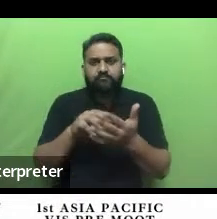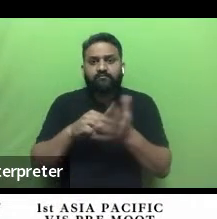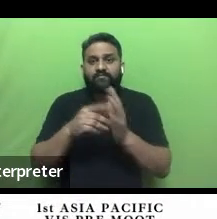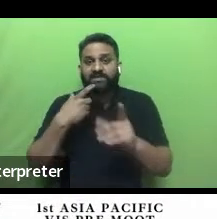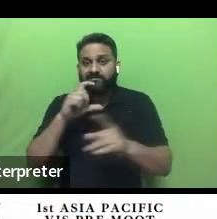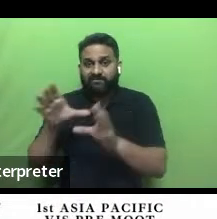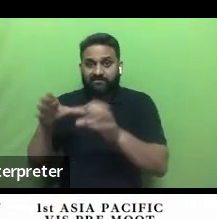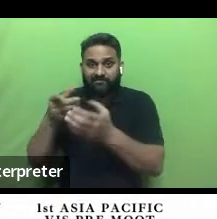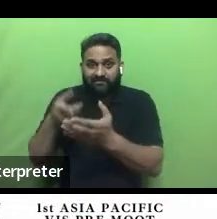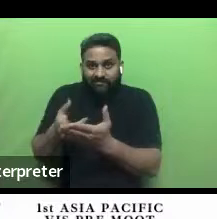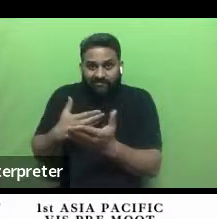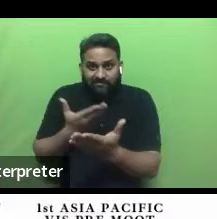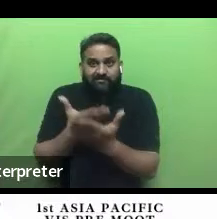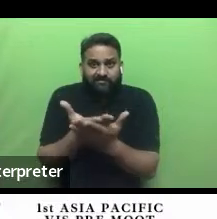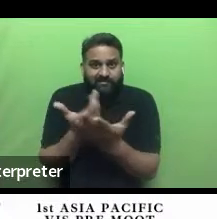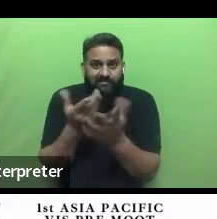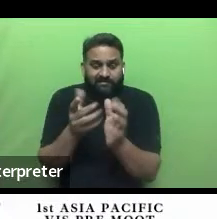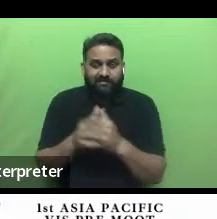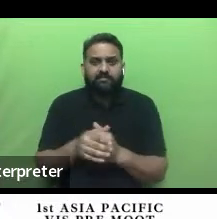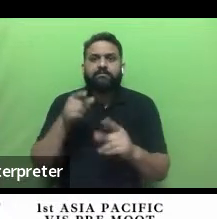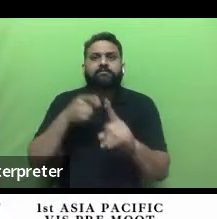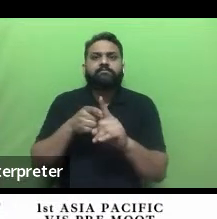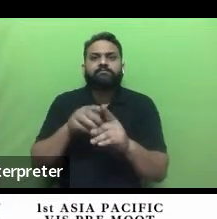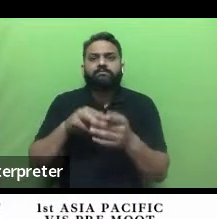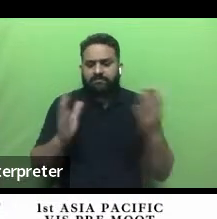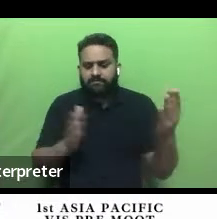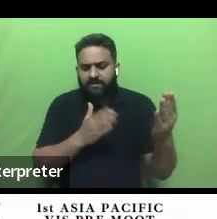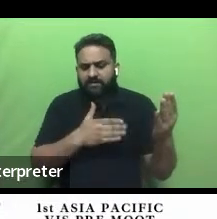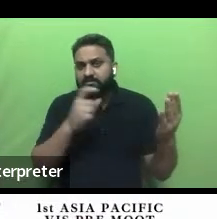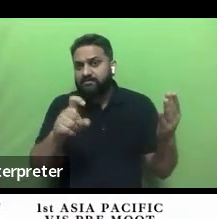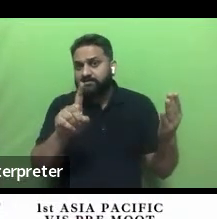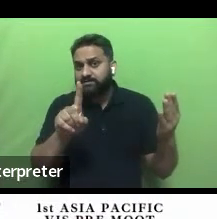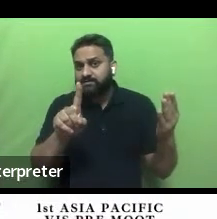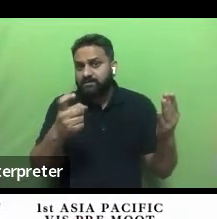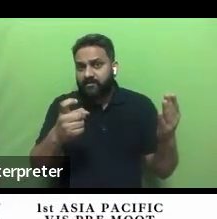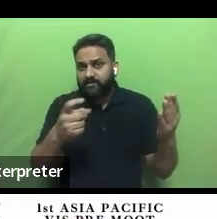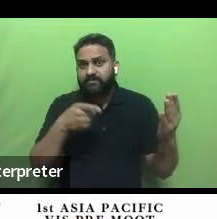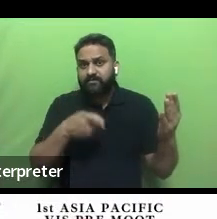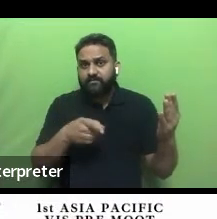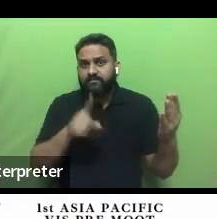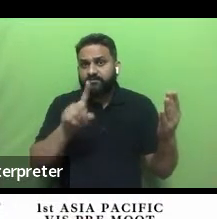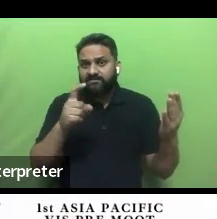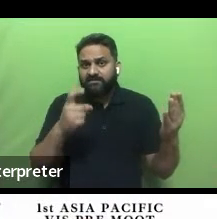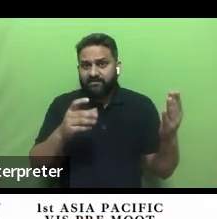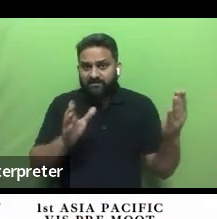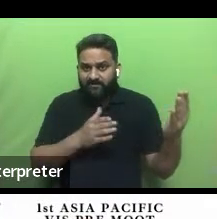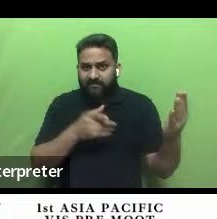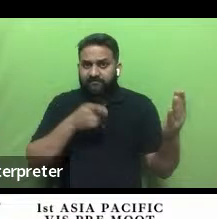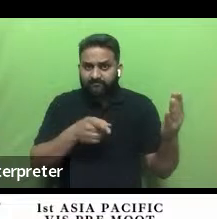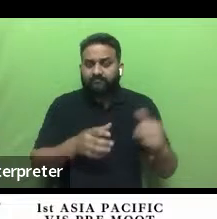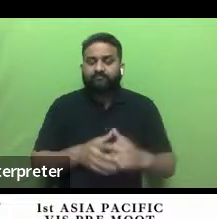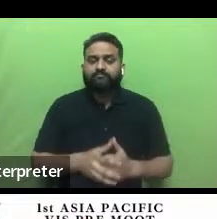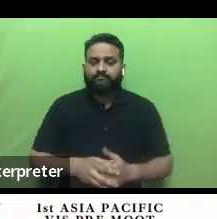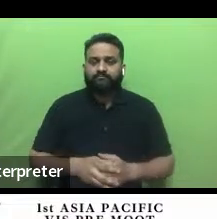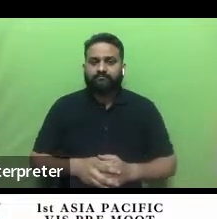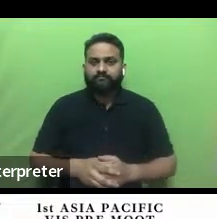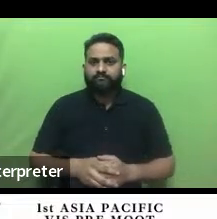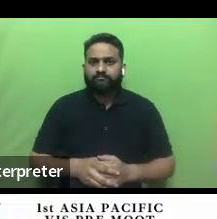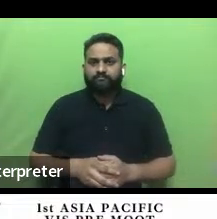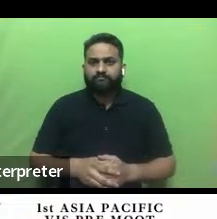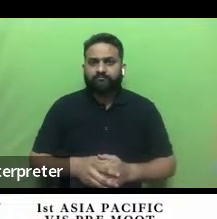of the 9th of April, which is page 17 of the bundle. If the tribunal would please turn to that. Under